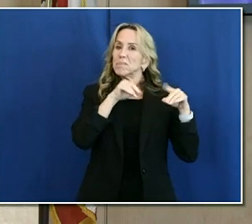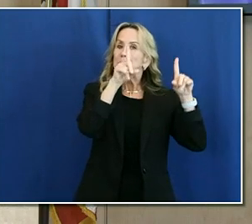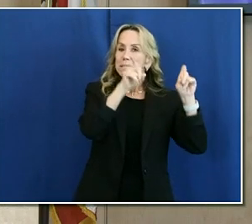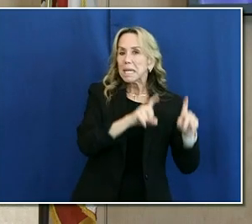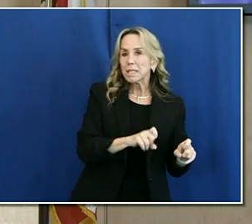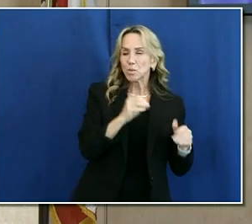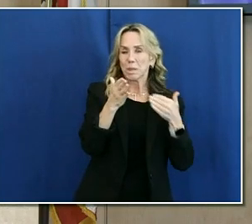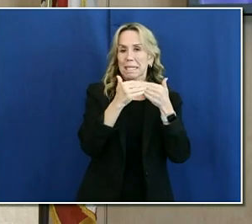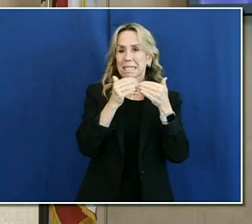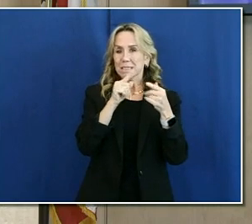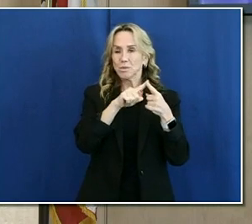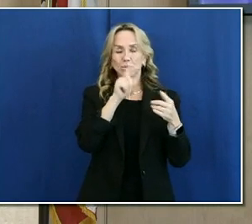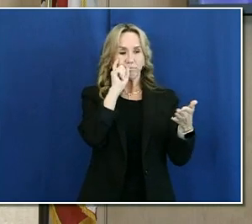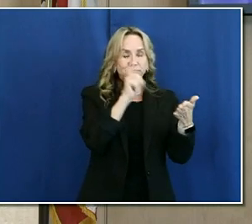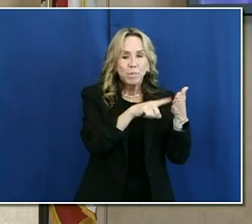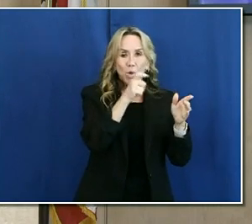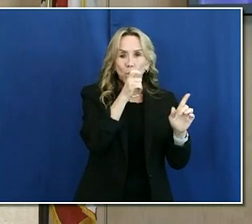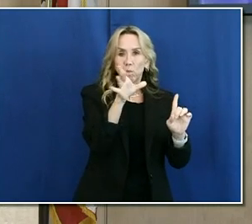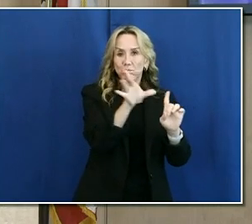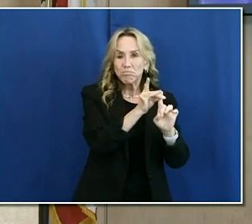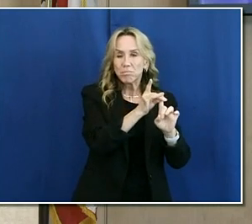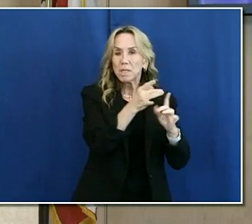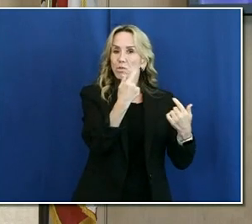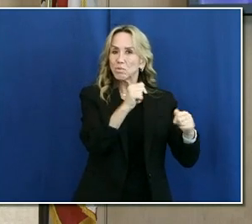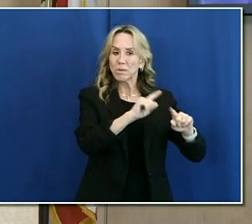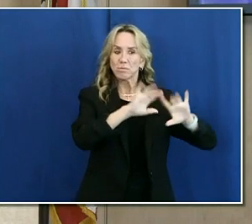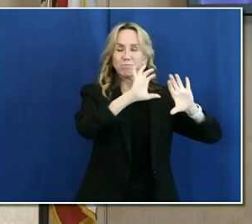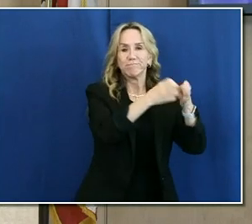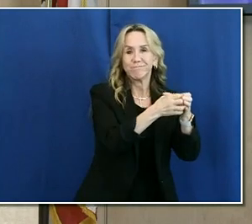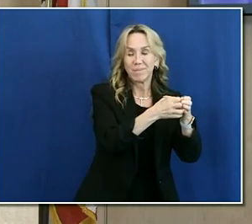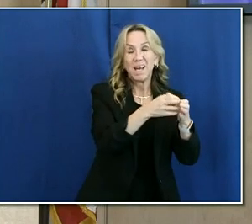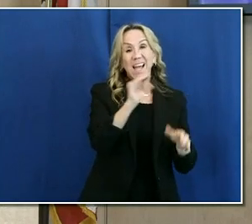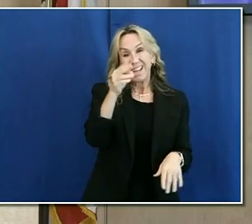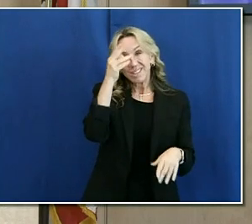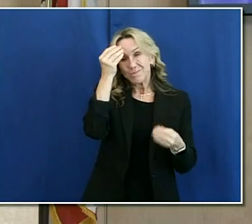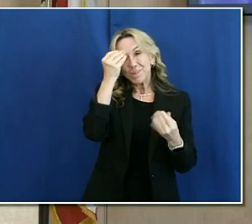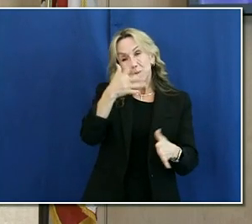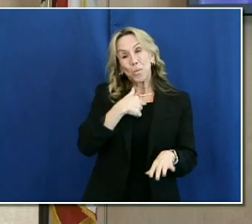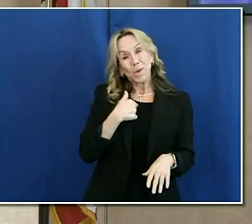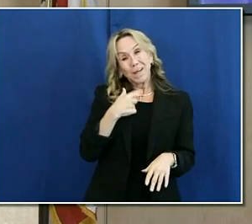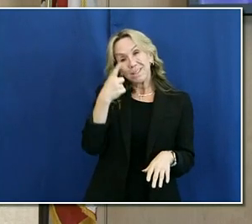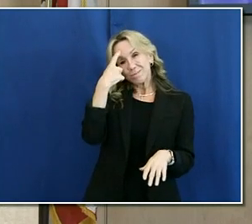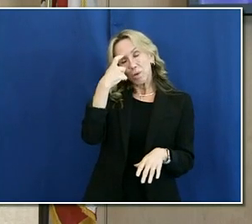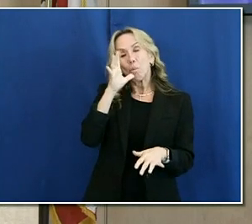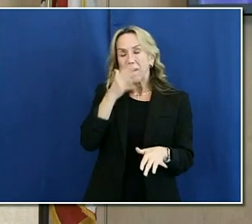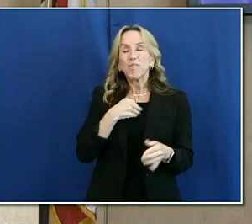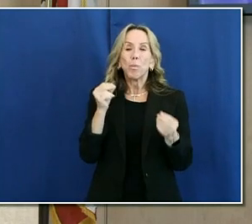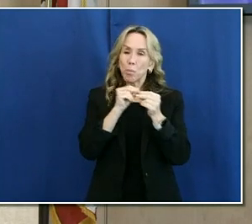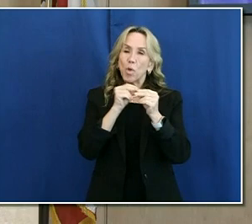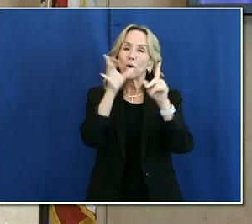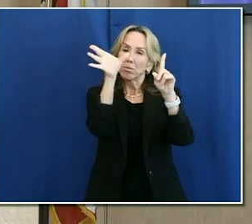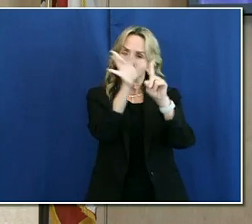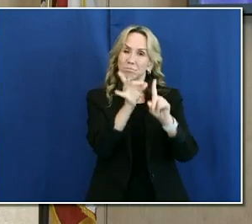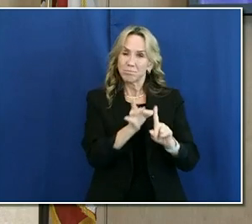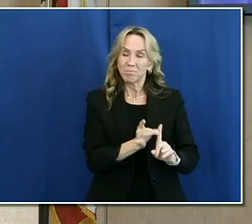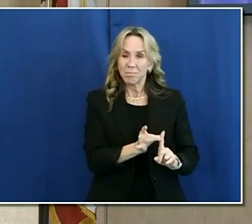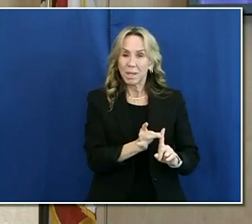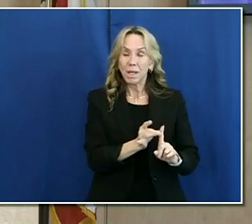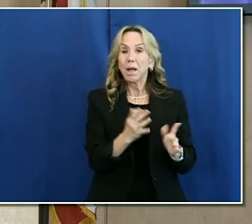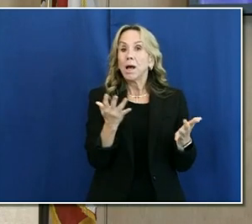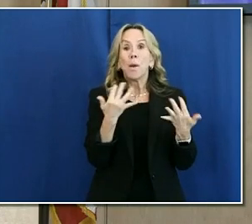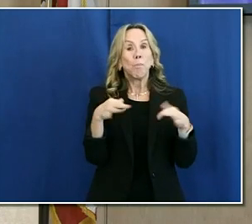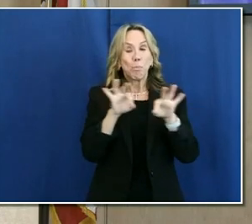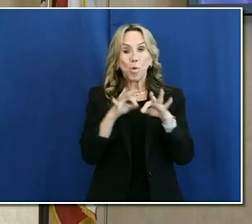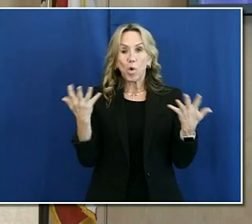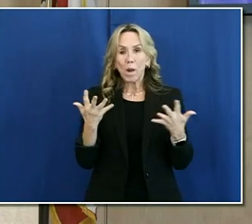be identified. We do expect more cases. What's important is how we respond. And towards that